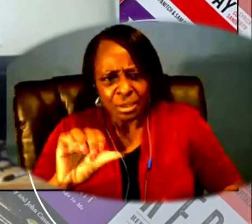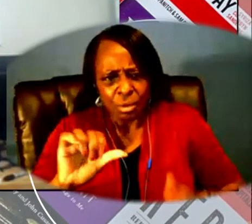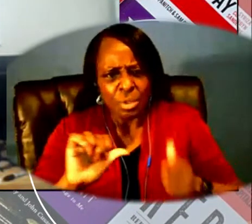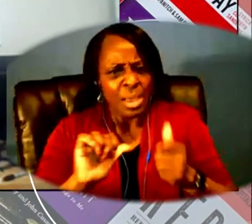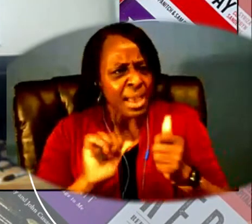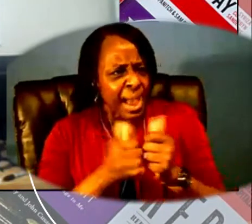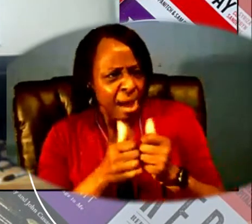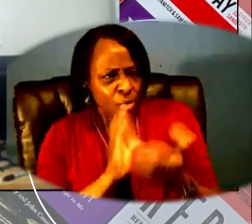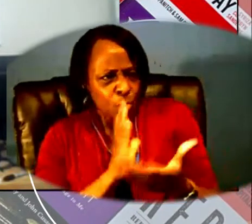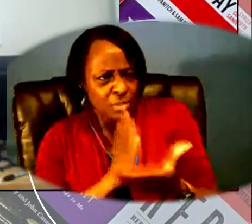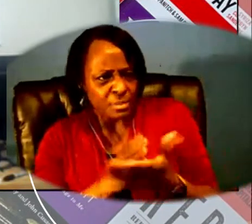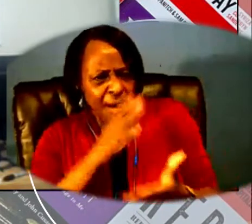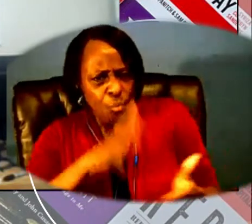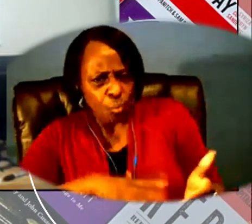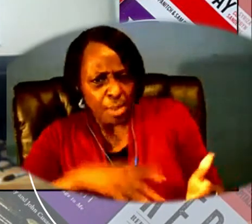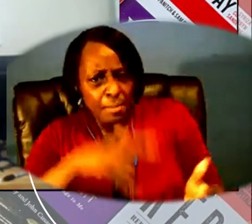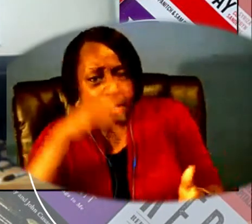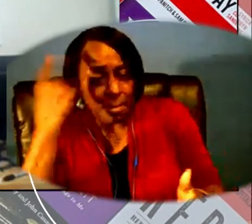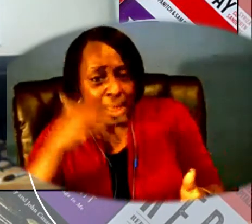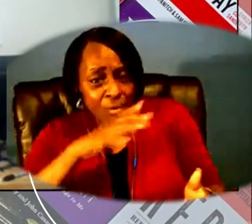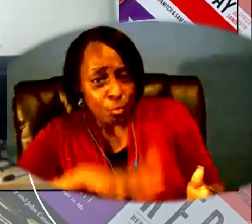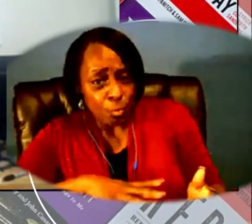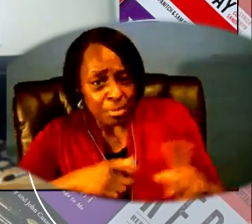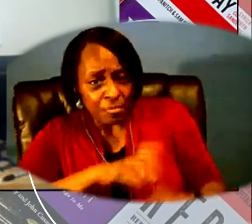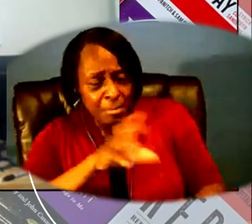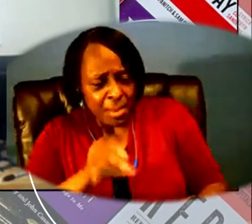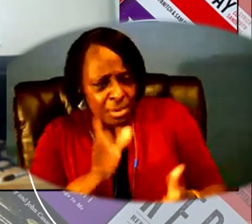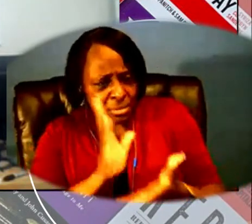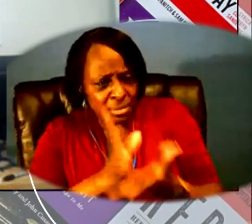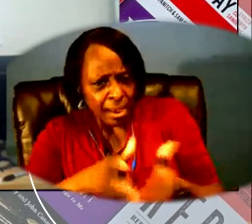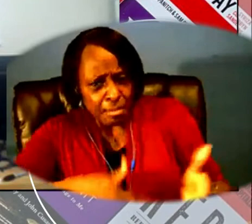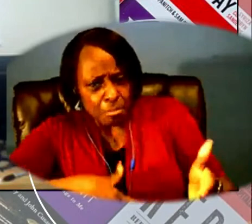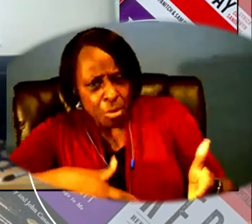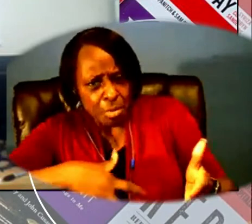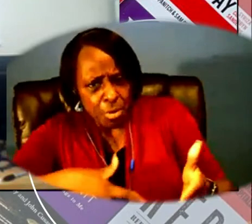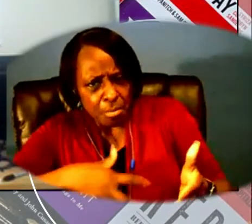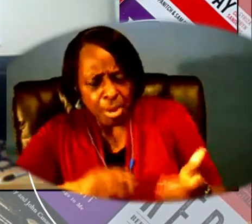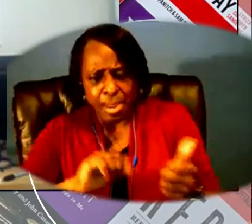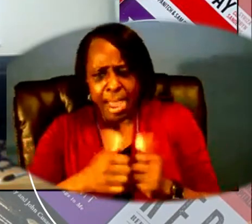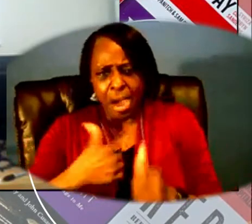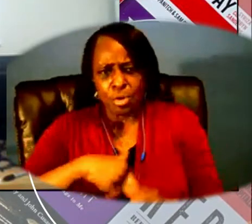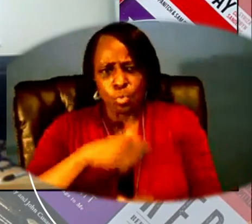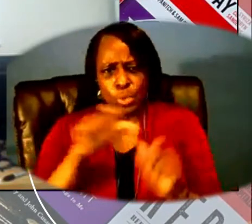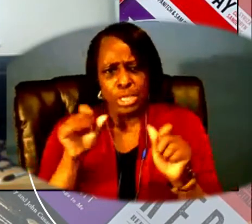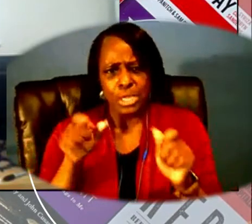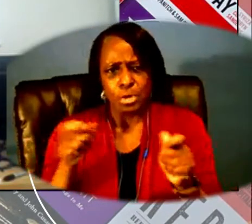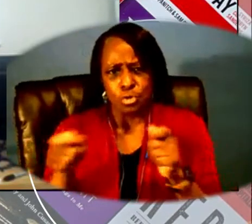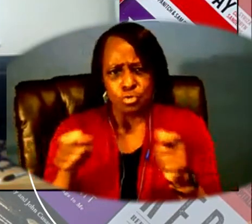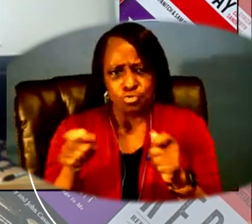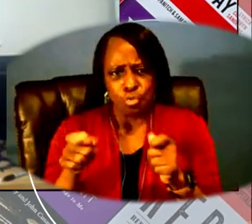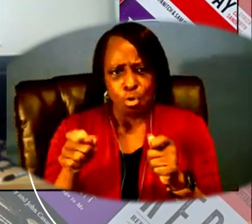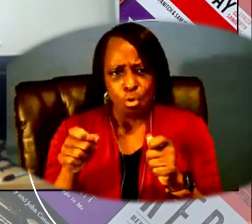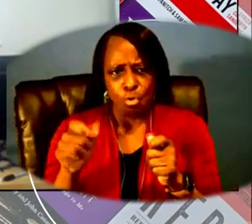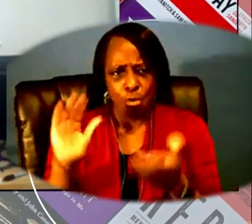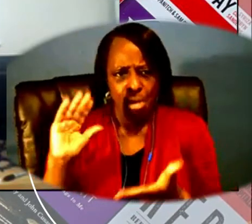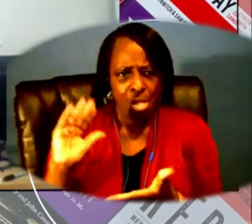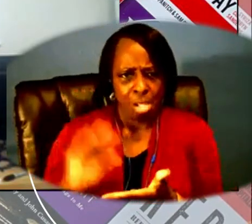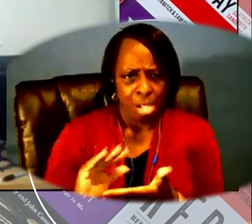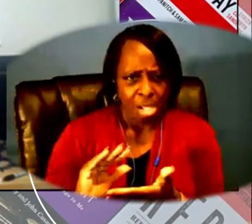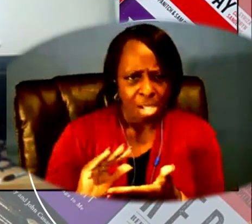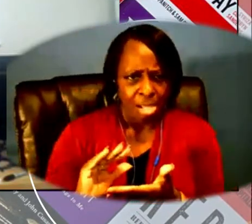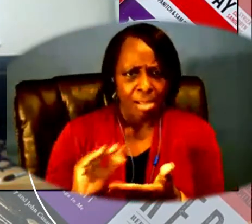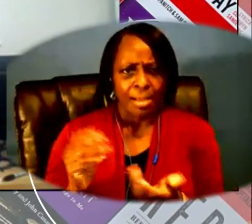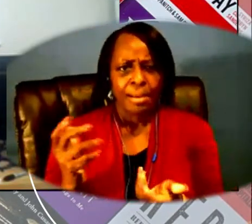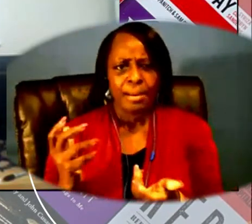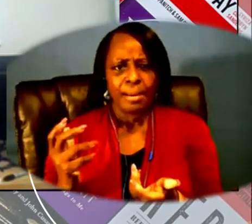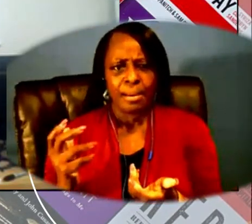their population, and two, how do we control their ability to fight off